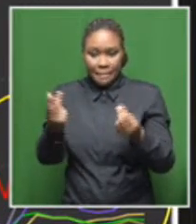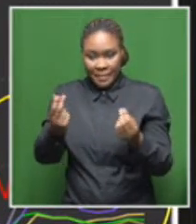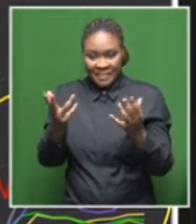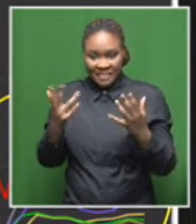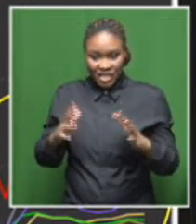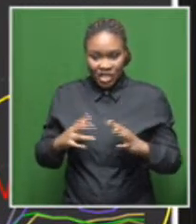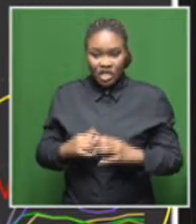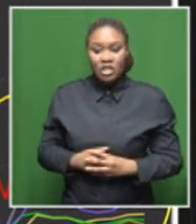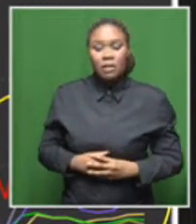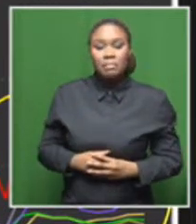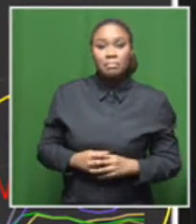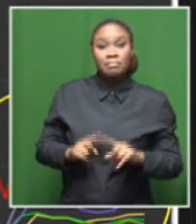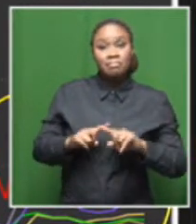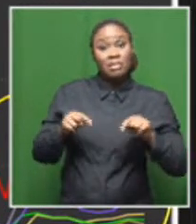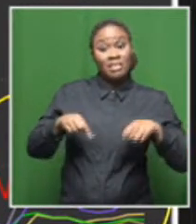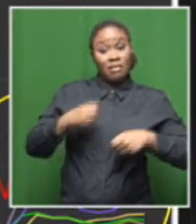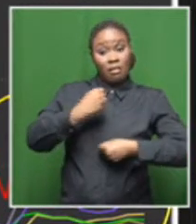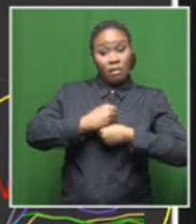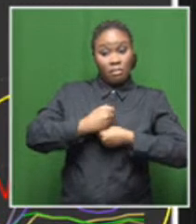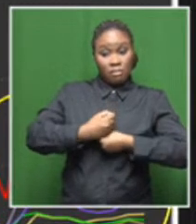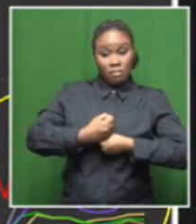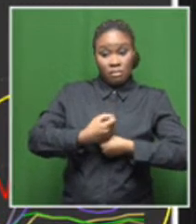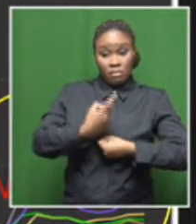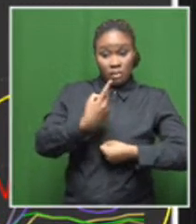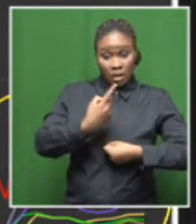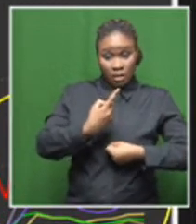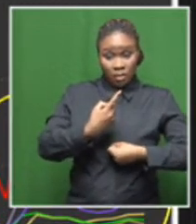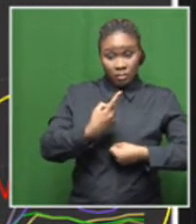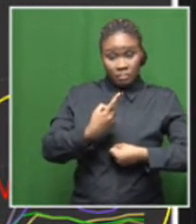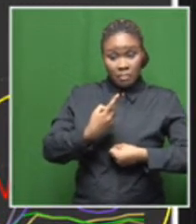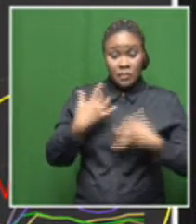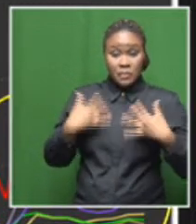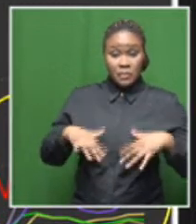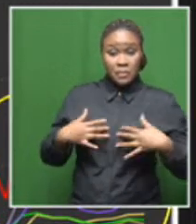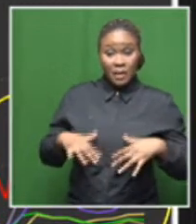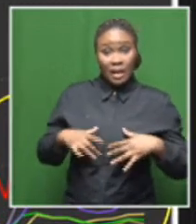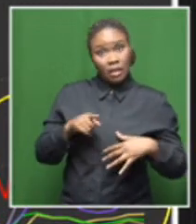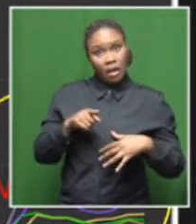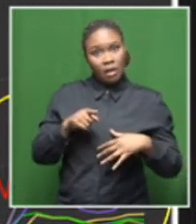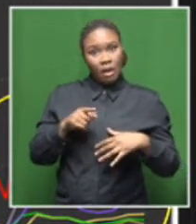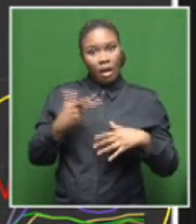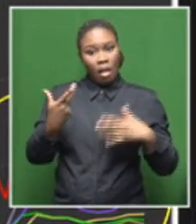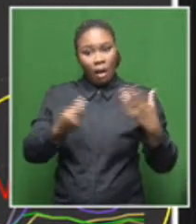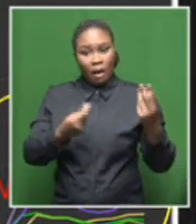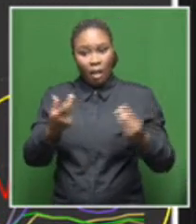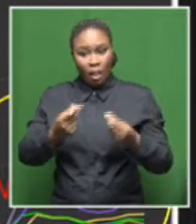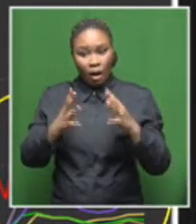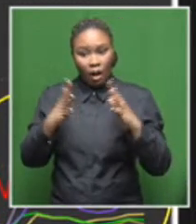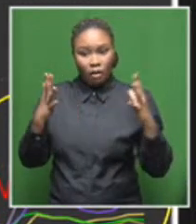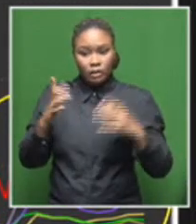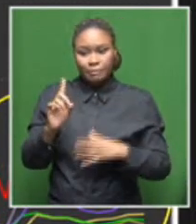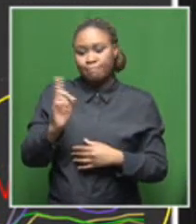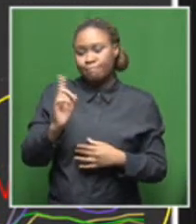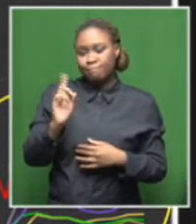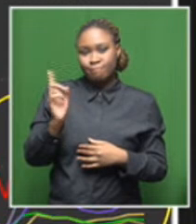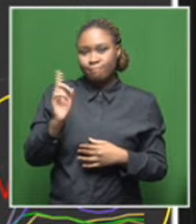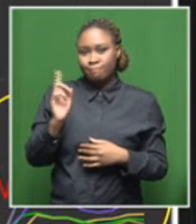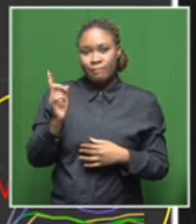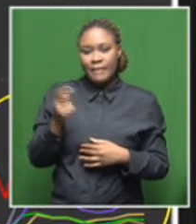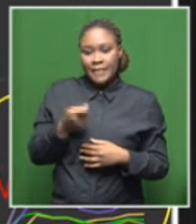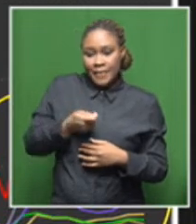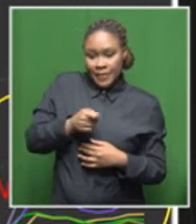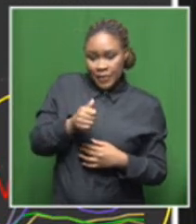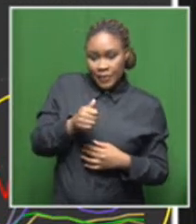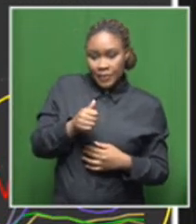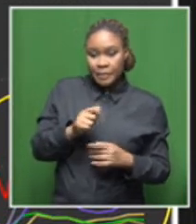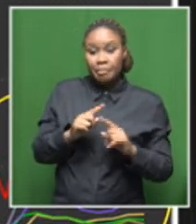Gauteng's ratio to total population is not the highest, because of the sheer numbers in the province, they are